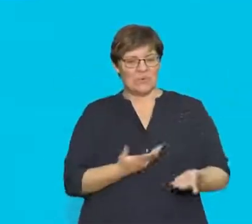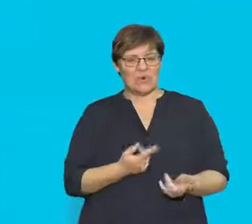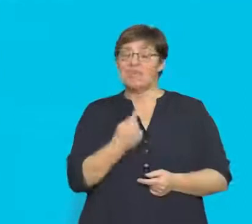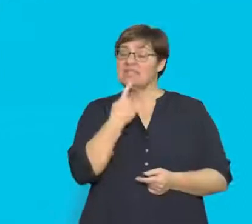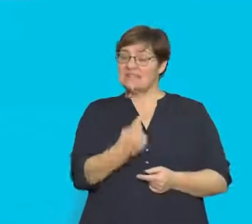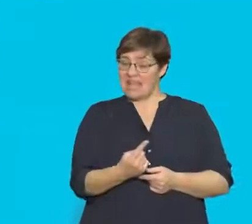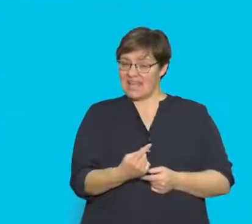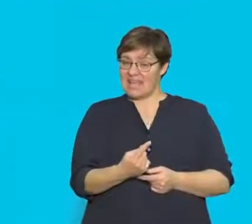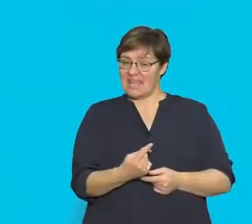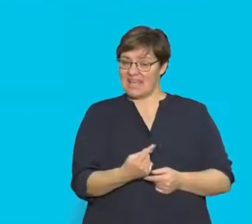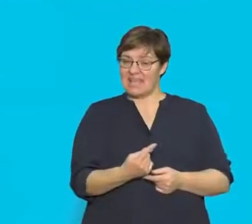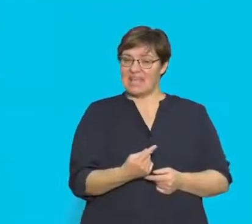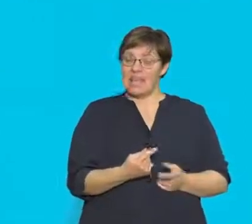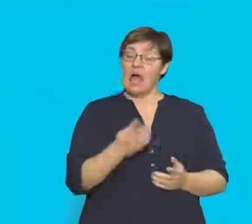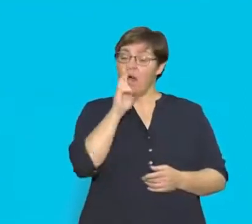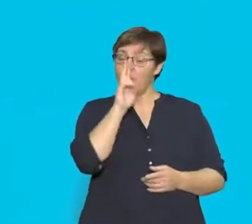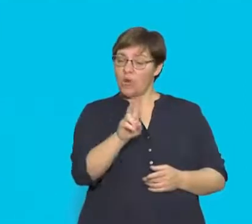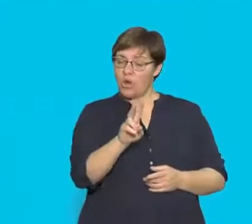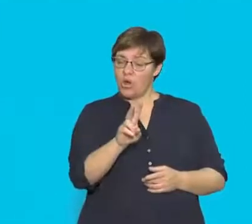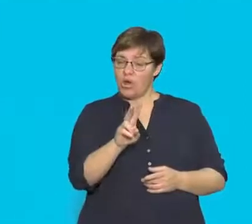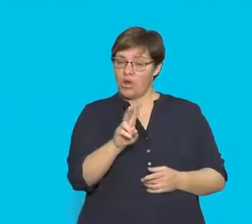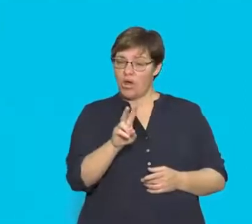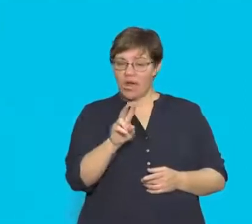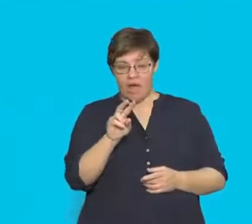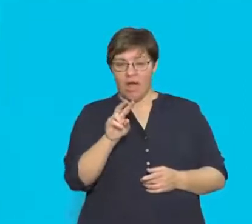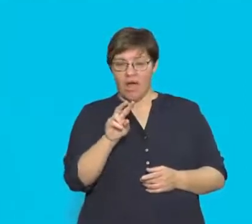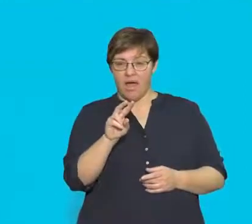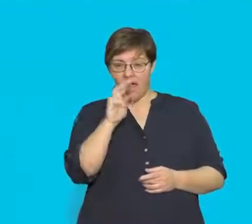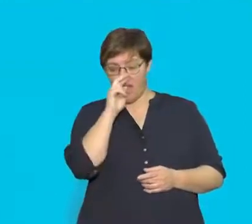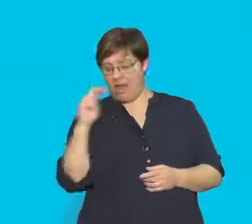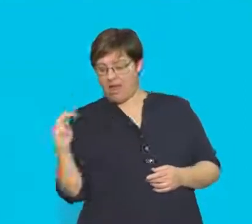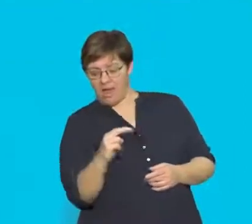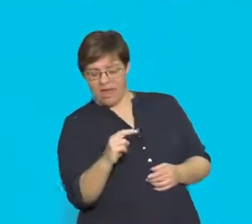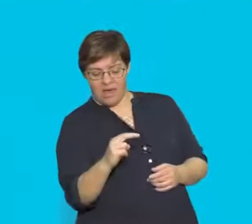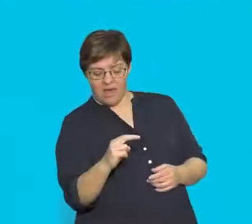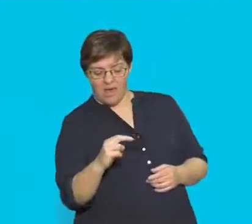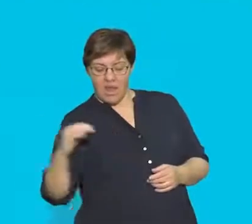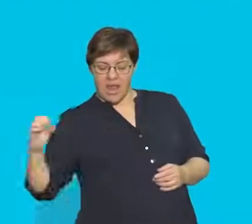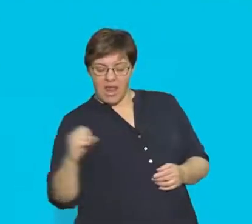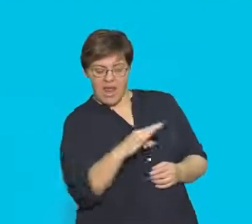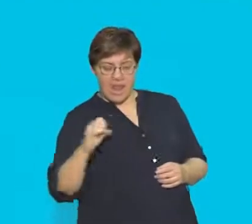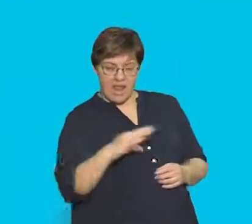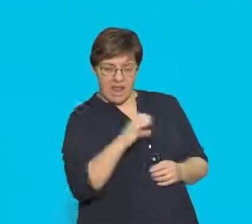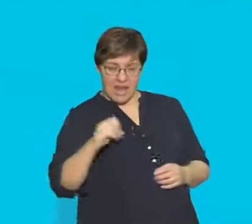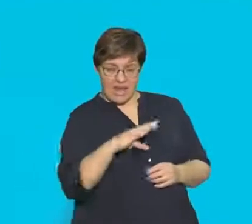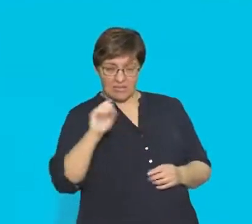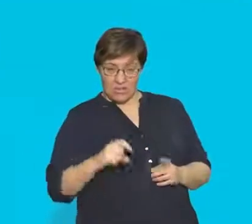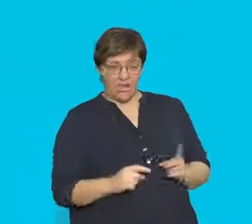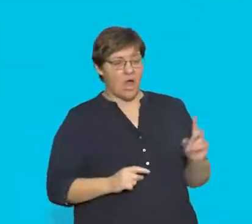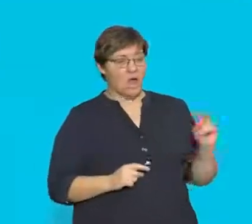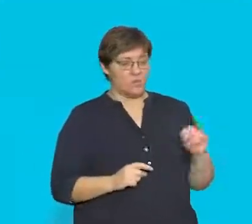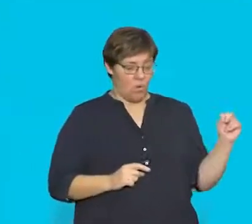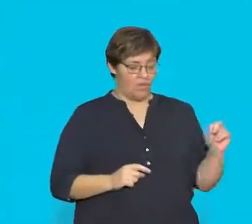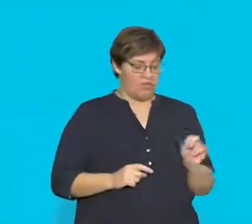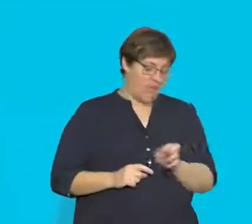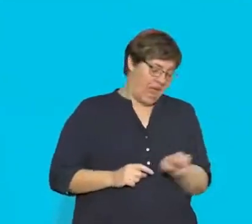that when we said that loop, when we looked at it end on, we saw all the field lines pointing, going into the board, and that